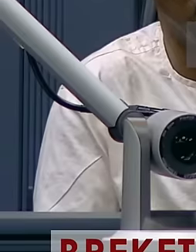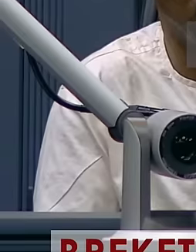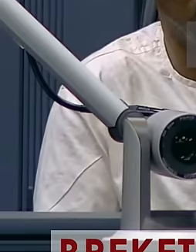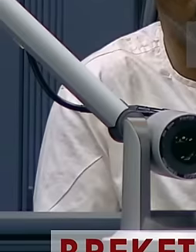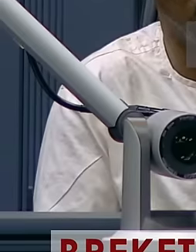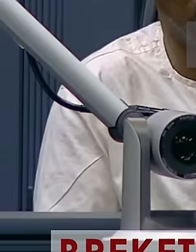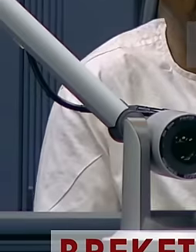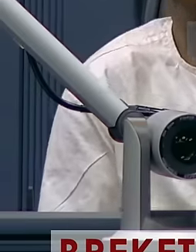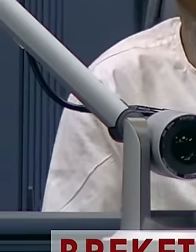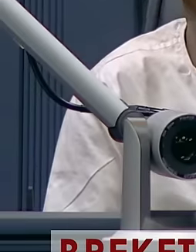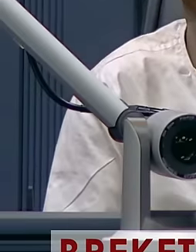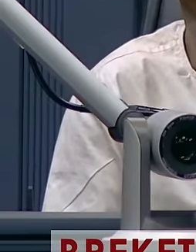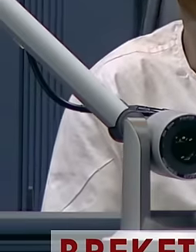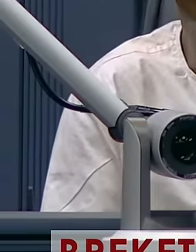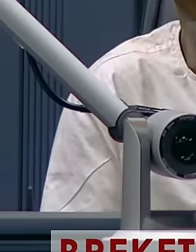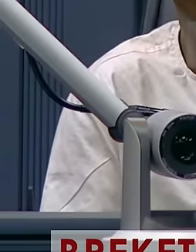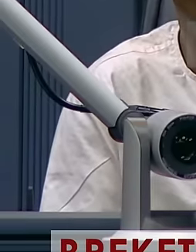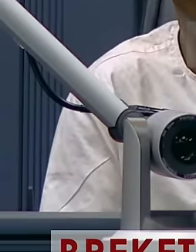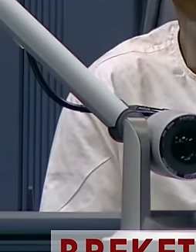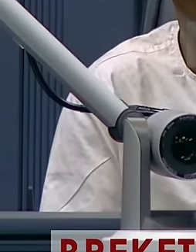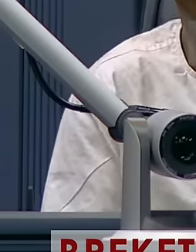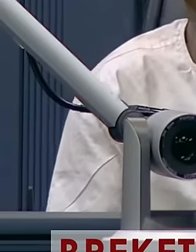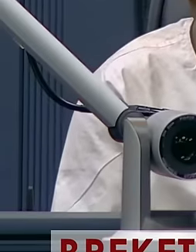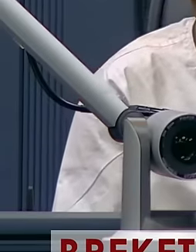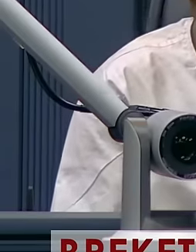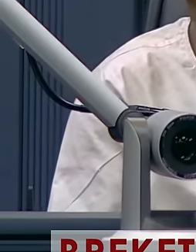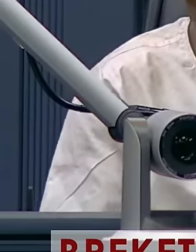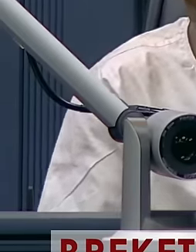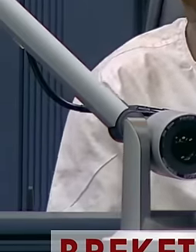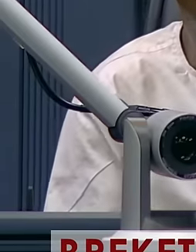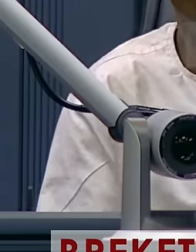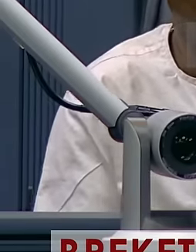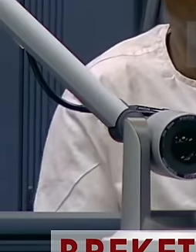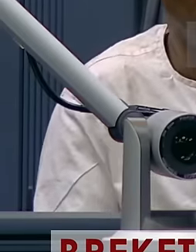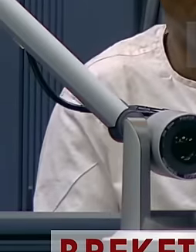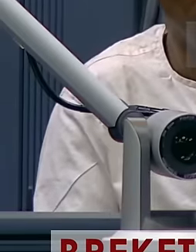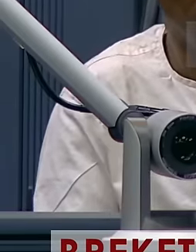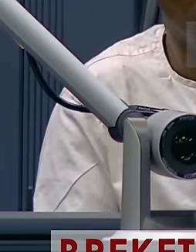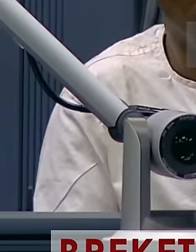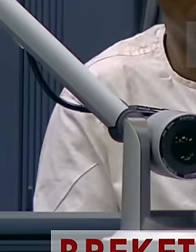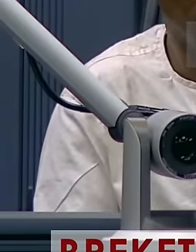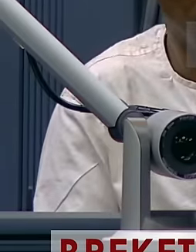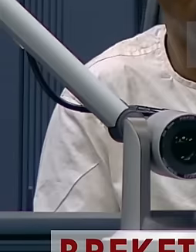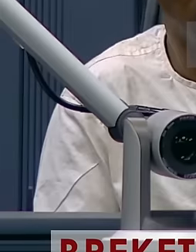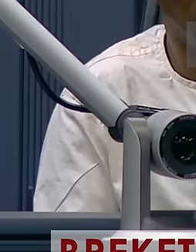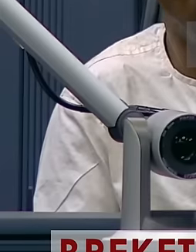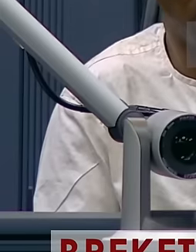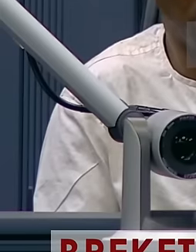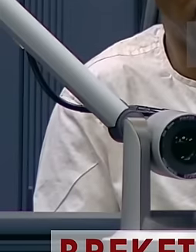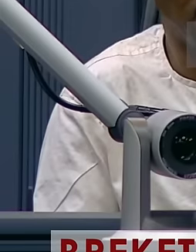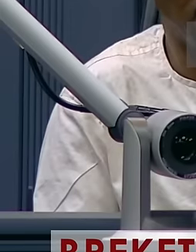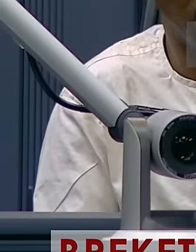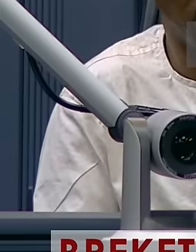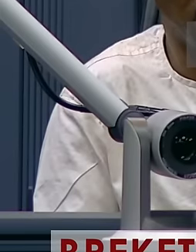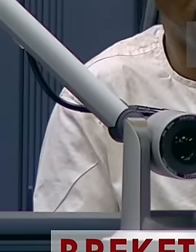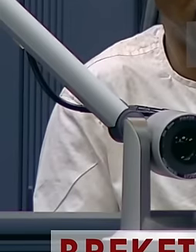me. Just off. Yes, sir. So they dragged my chin. That was when I knew that,